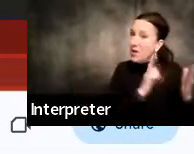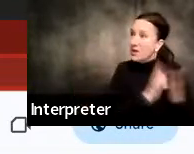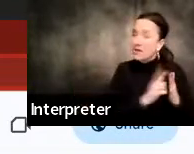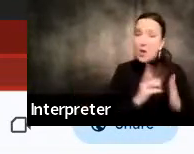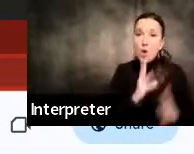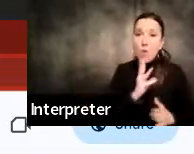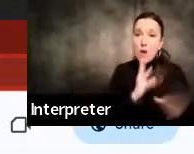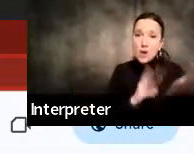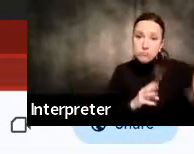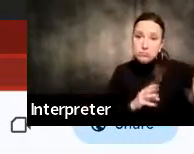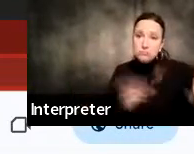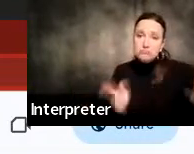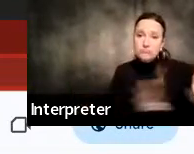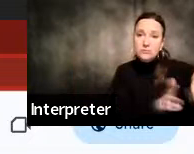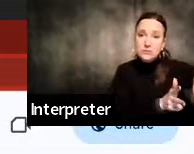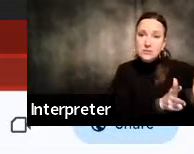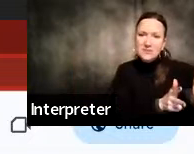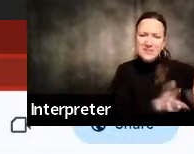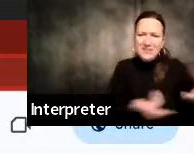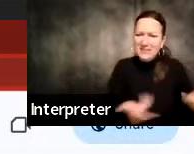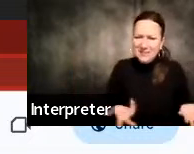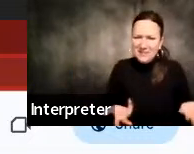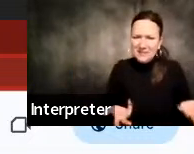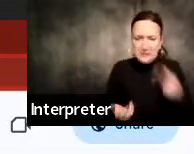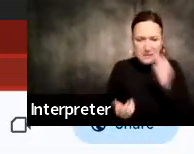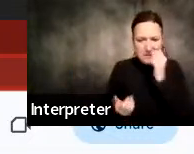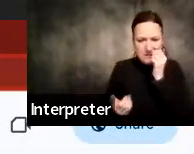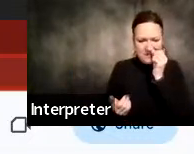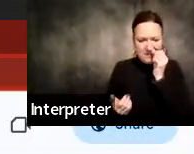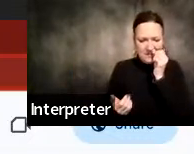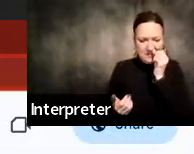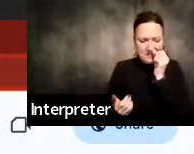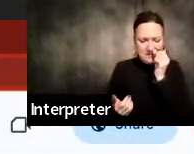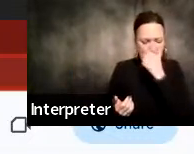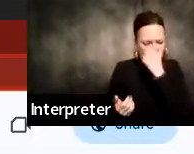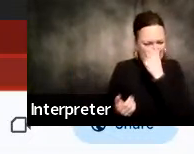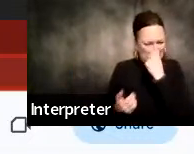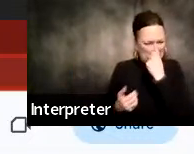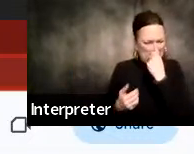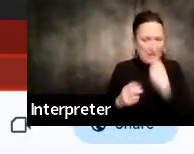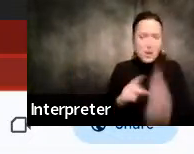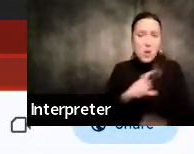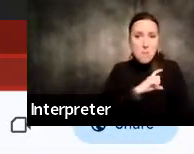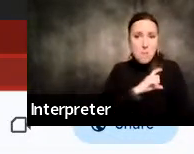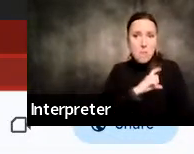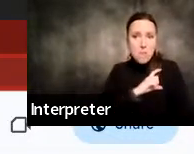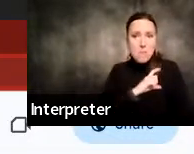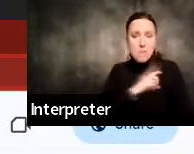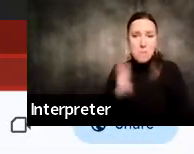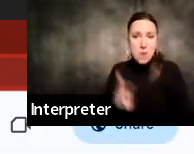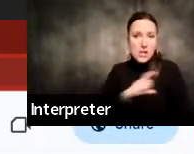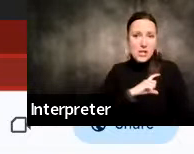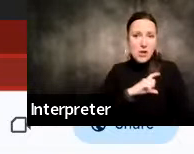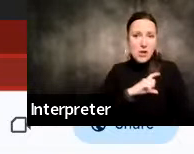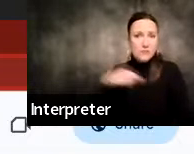And, we shouldn't have to do enforcement when we have parking enforcement officers who are to be patrolling this area.